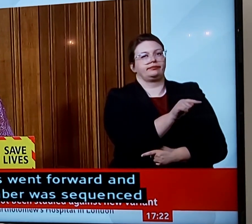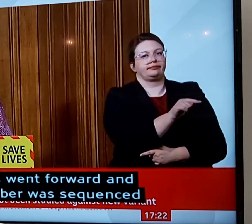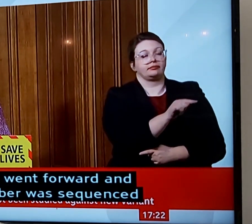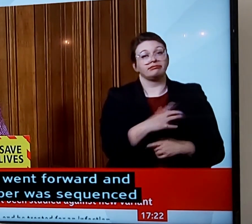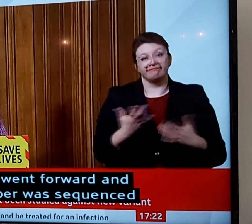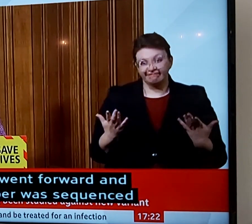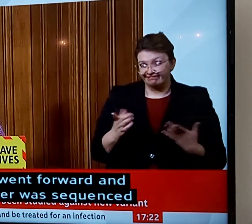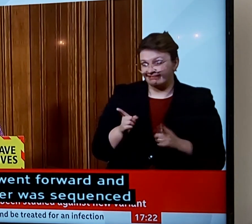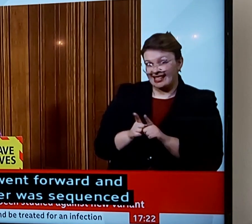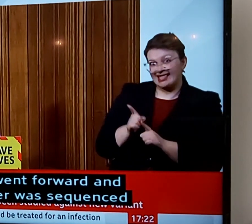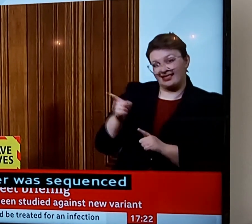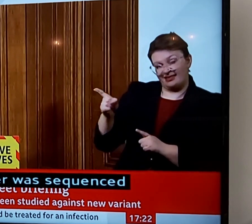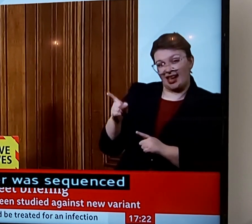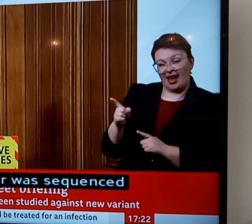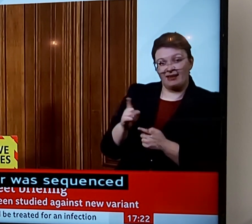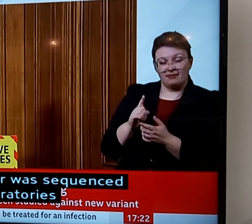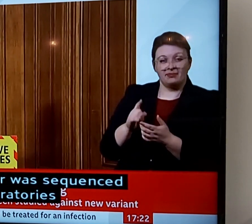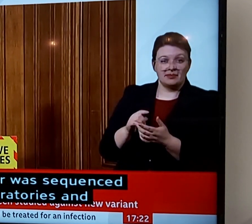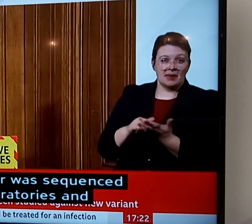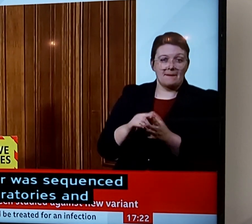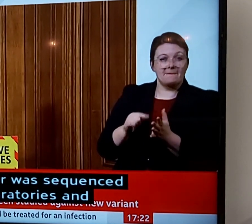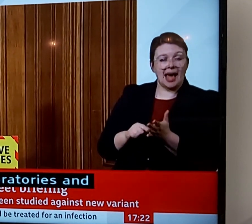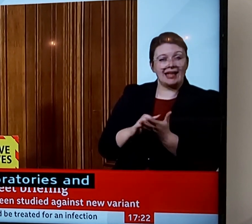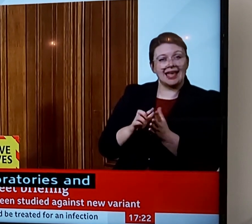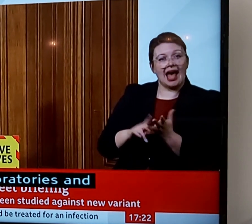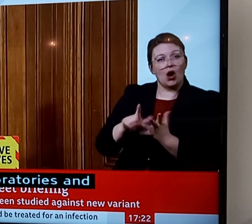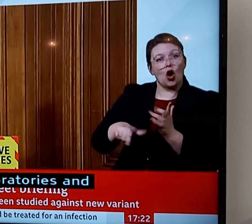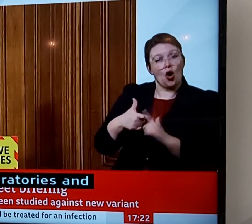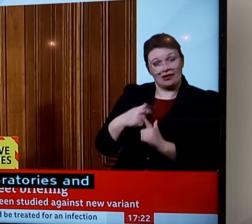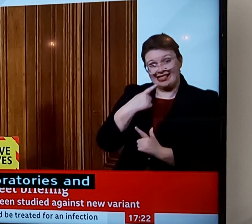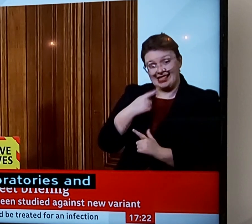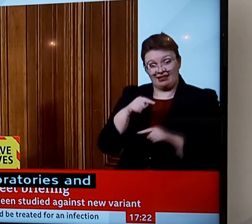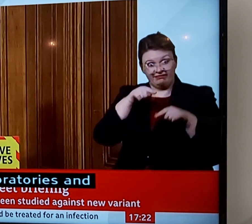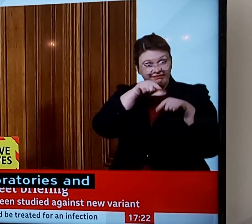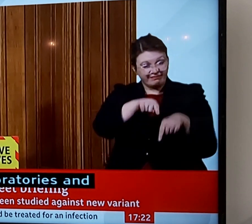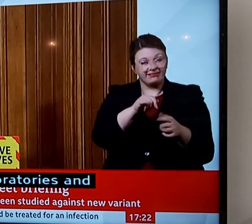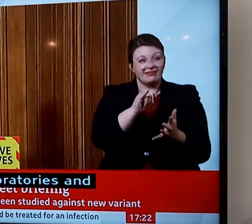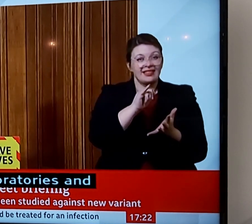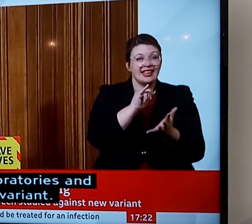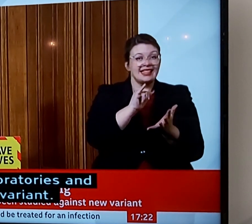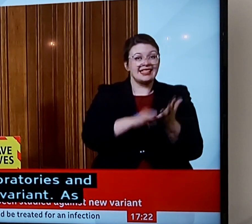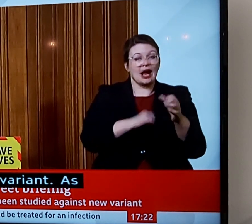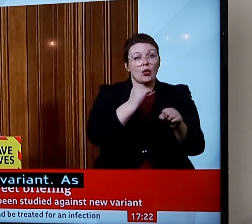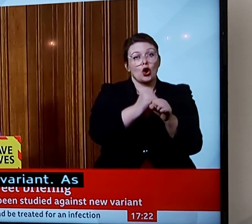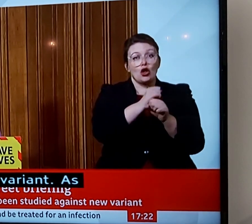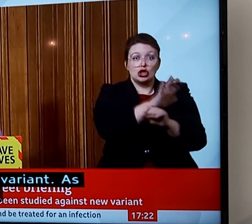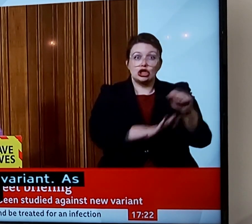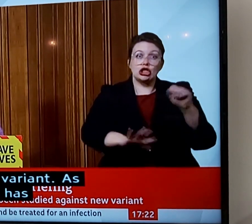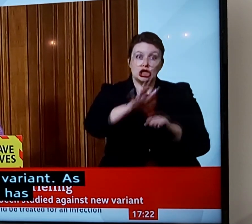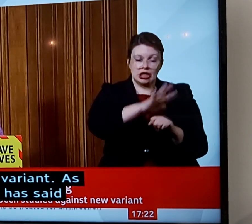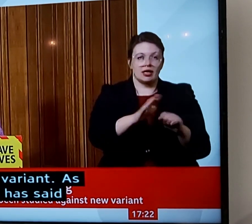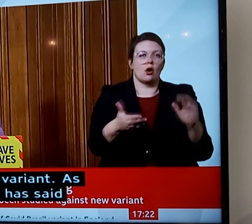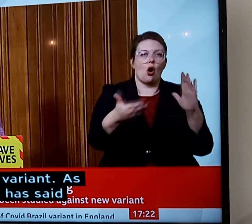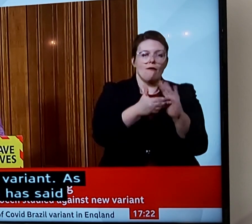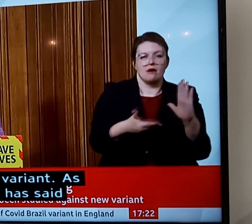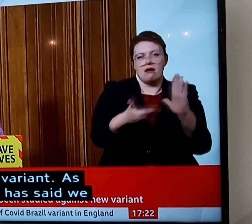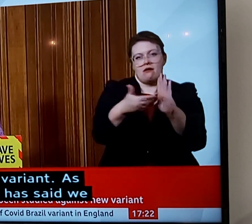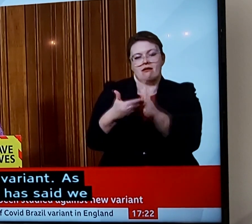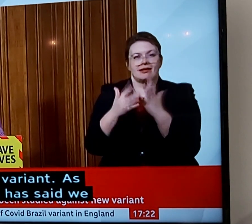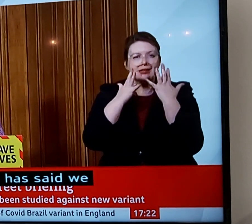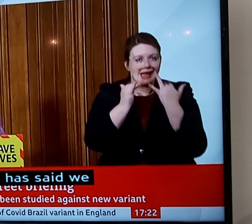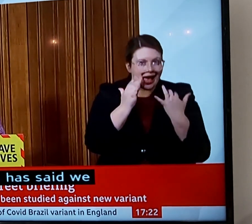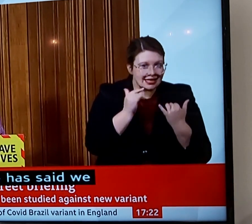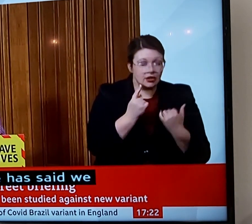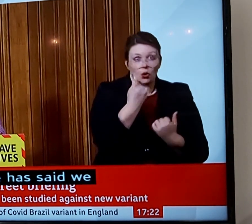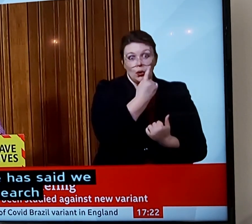Secretary of State has said, we are doing additional surge testing in parts of South Gloucestershire as a highly precautionary measure, and we urge people